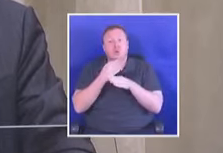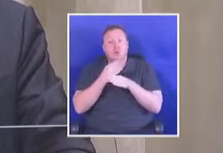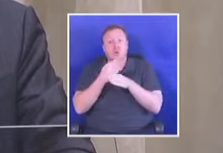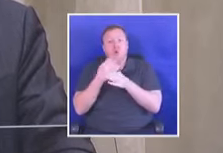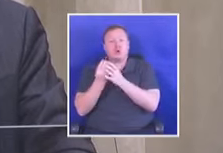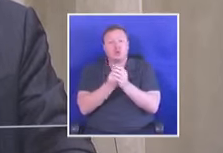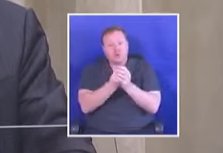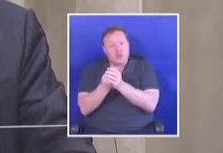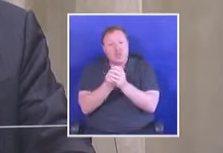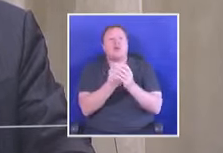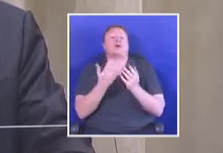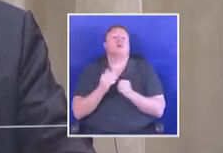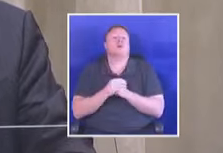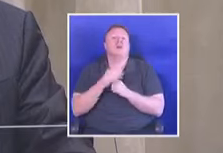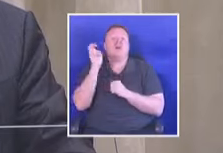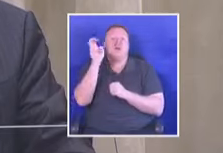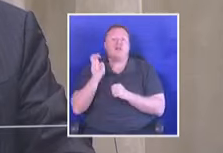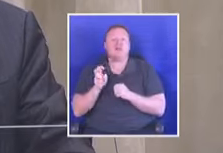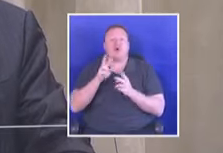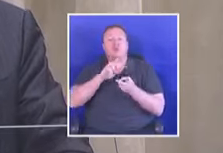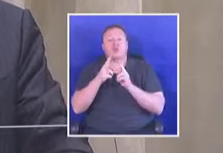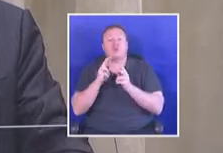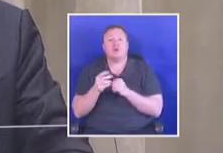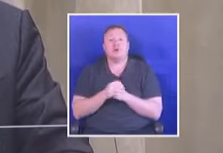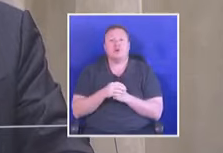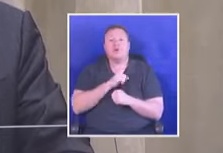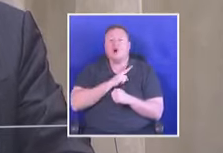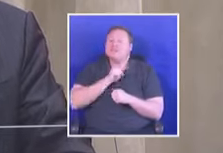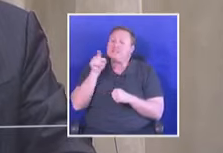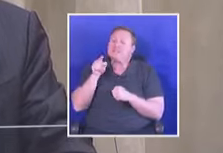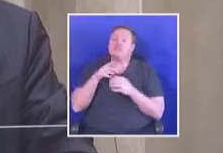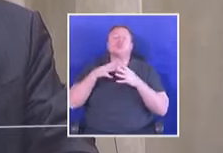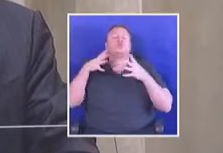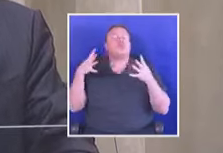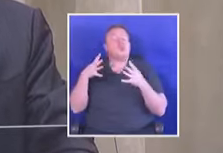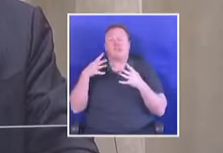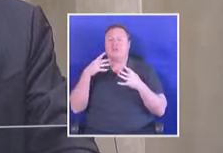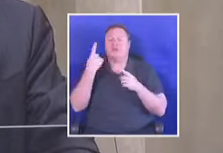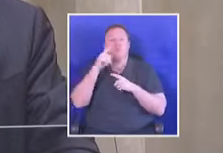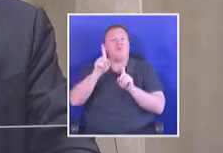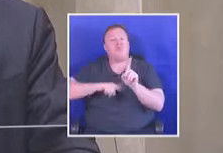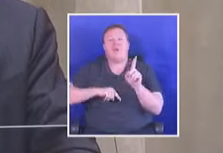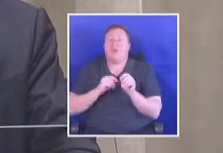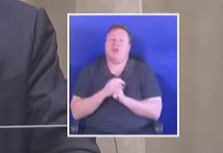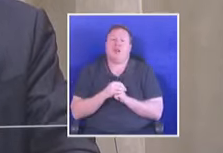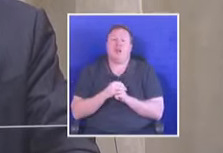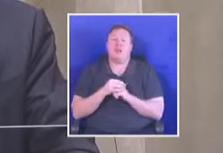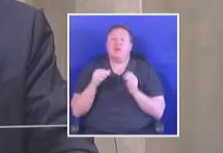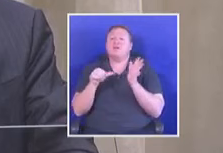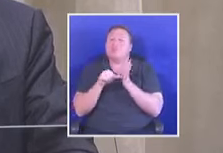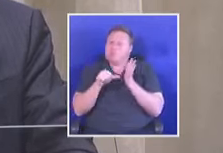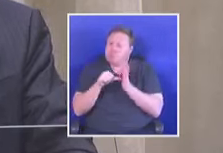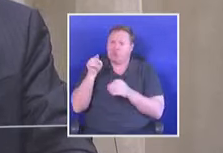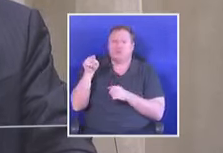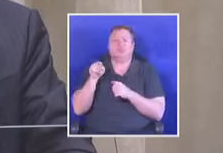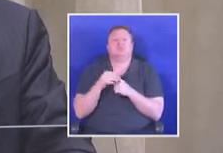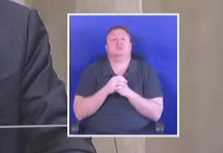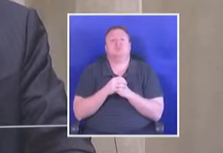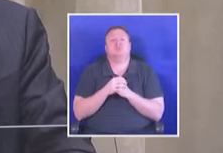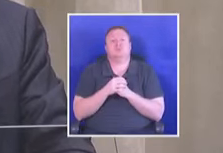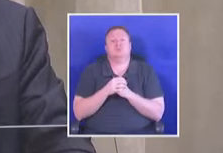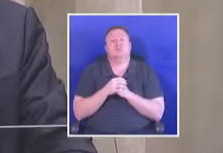Eskom, because Eskom is too big to fail. It is far too important to fail, and